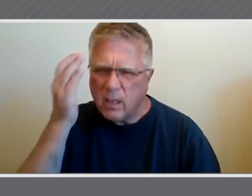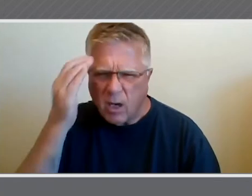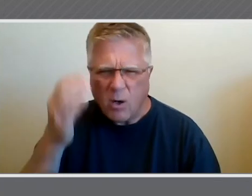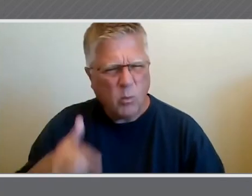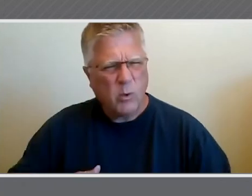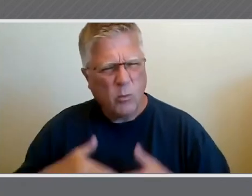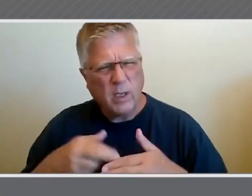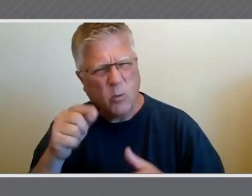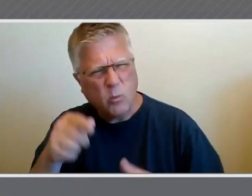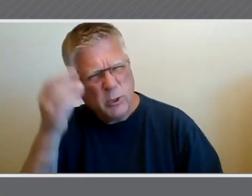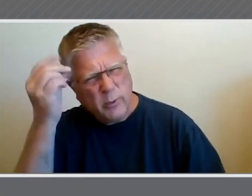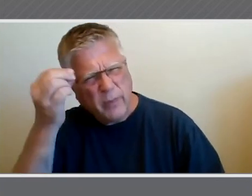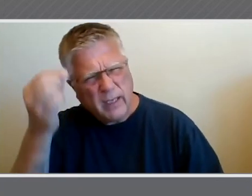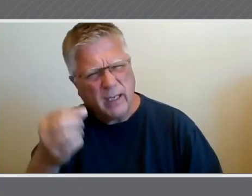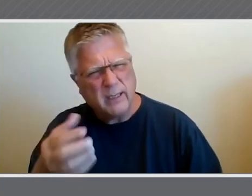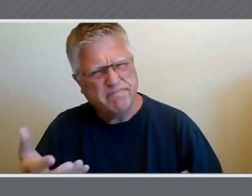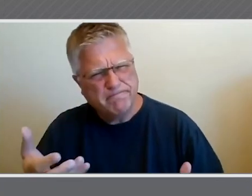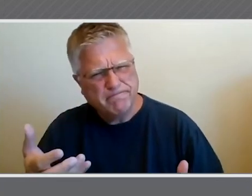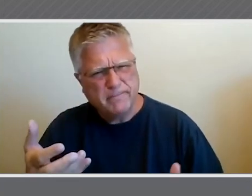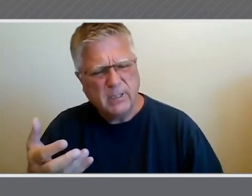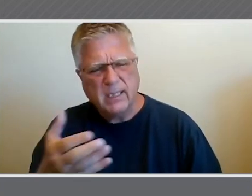are thinking and